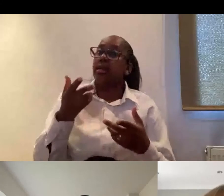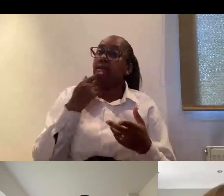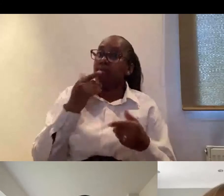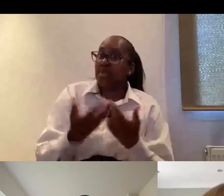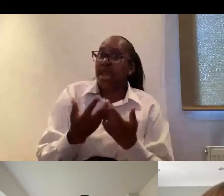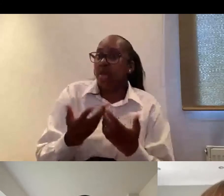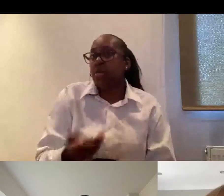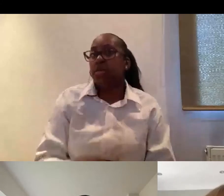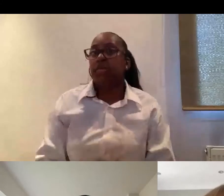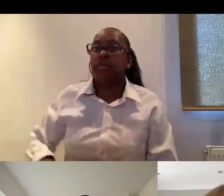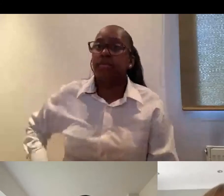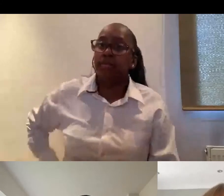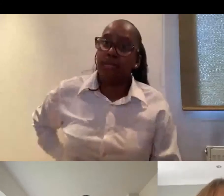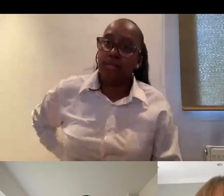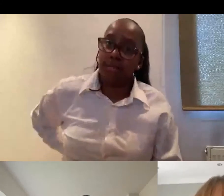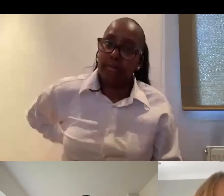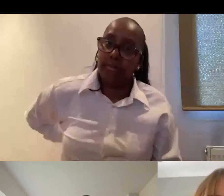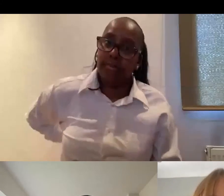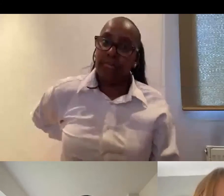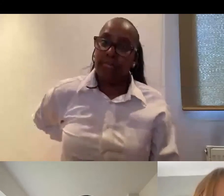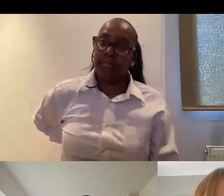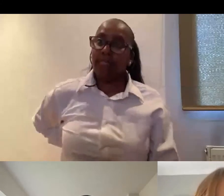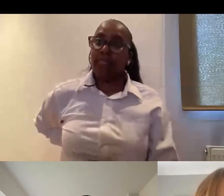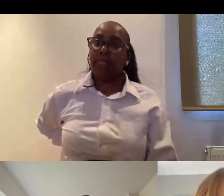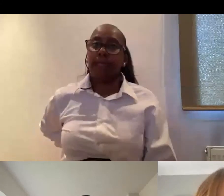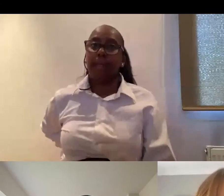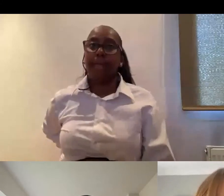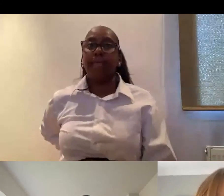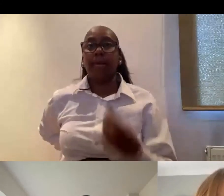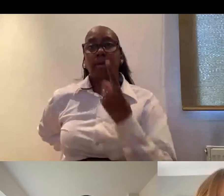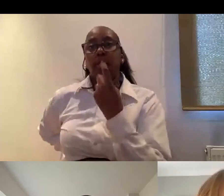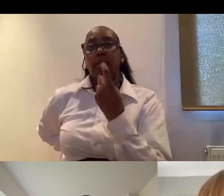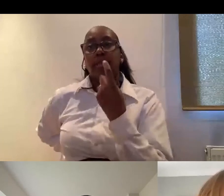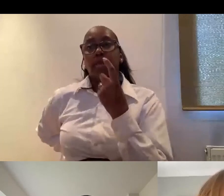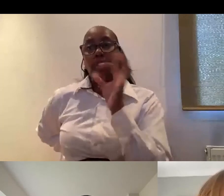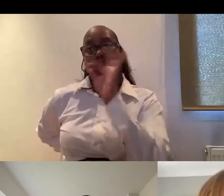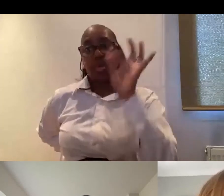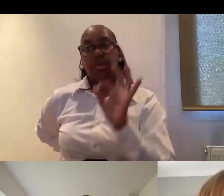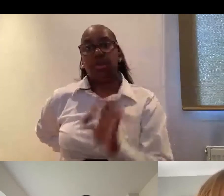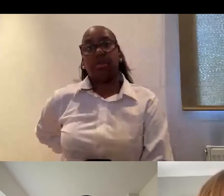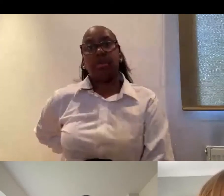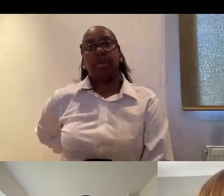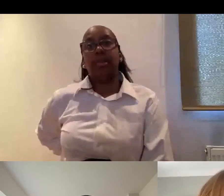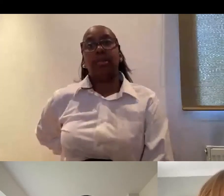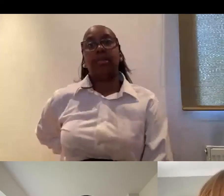time. Thank you, Paul. And another question is,